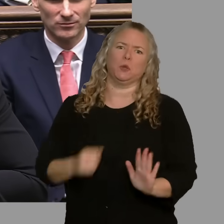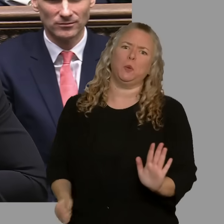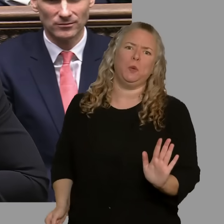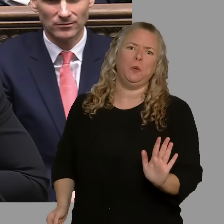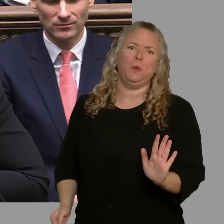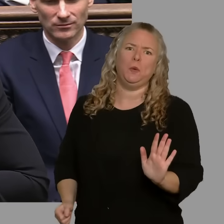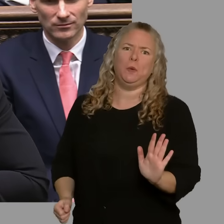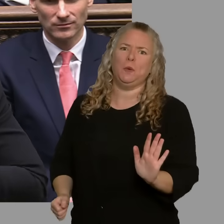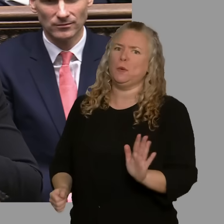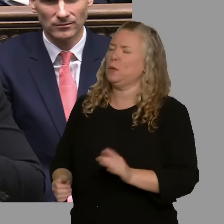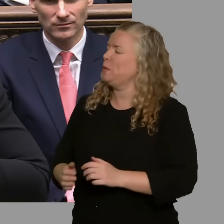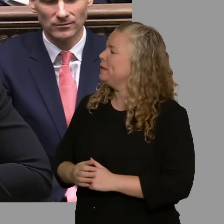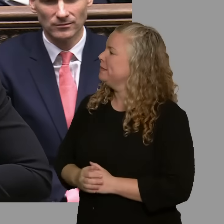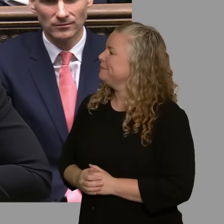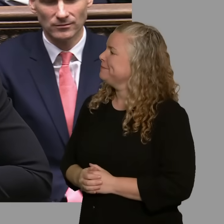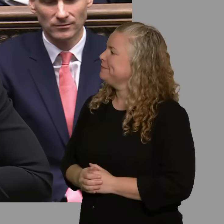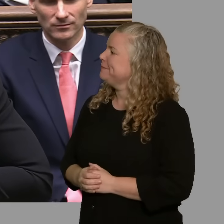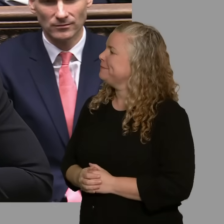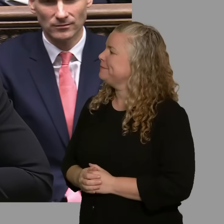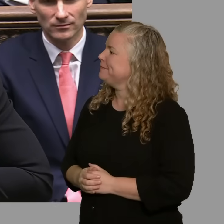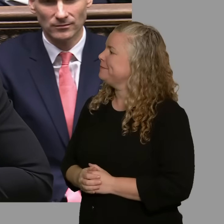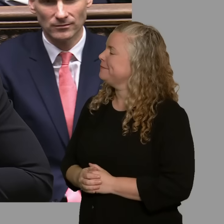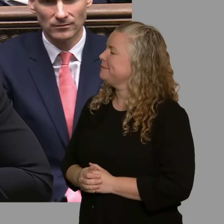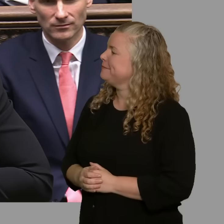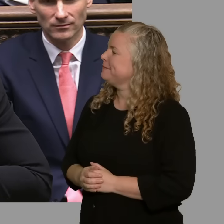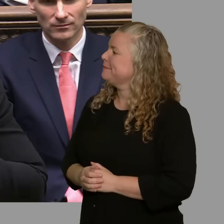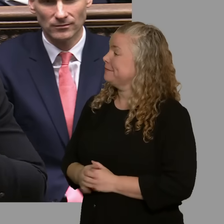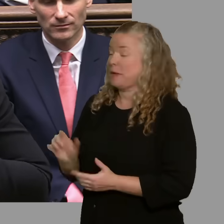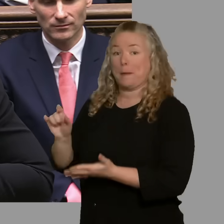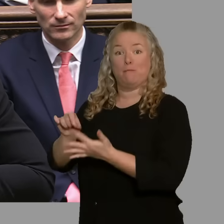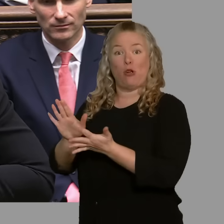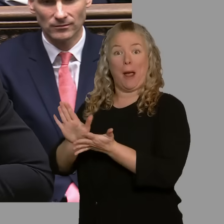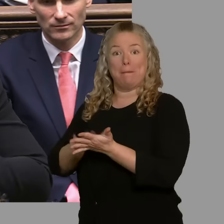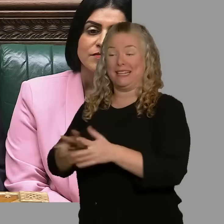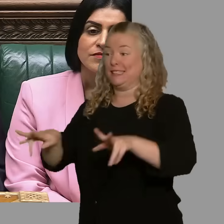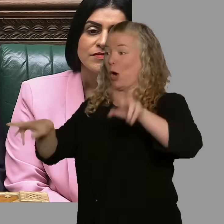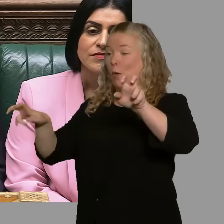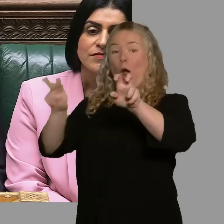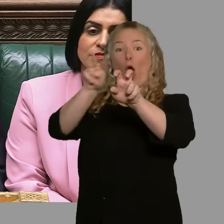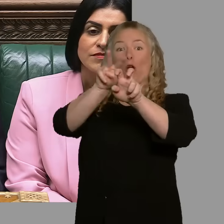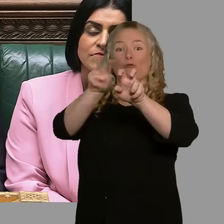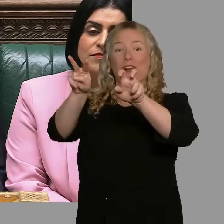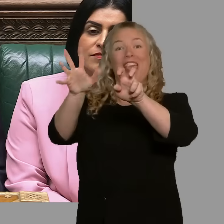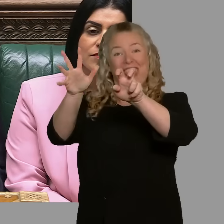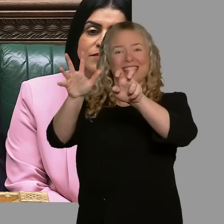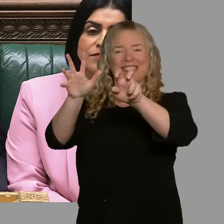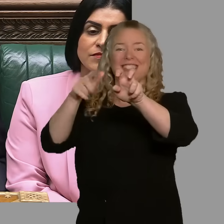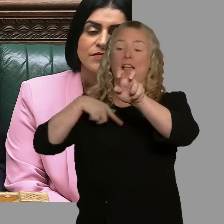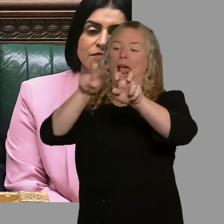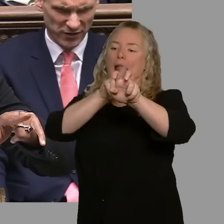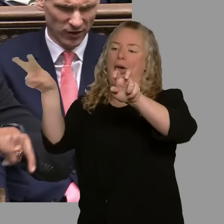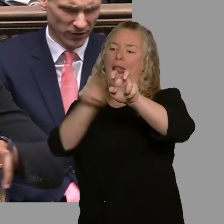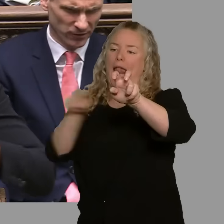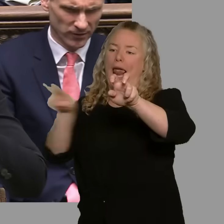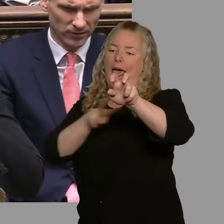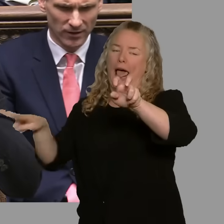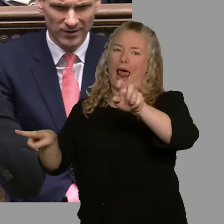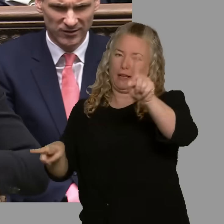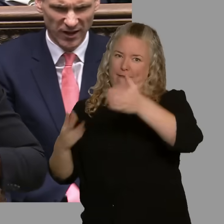At the end of that quote that he just read out, I did describe China as a threat. But this whataboutery that he is